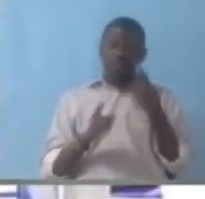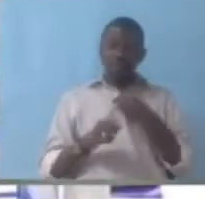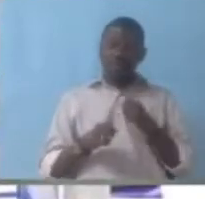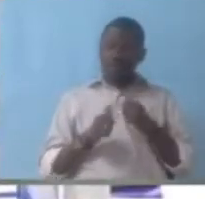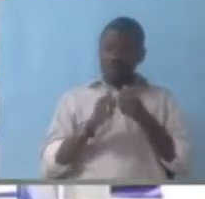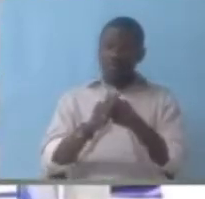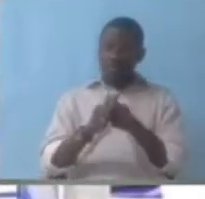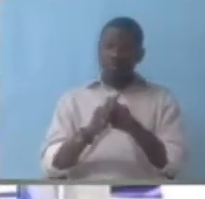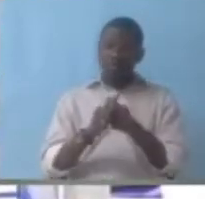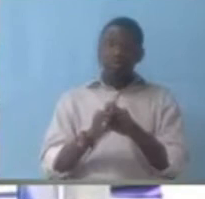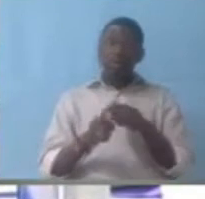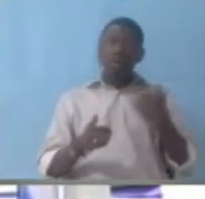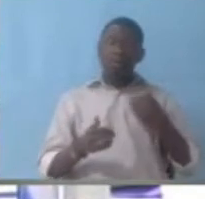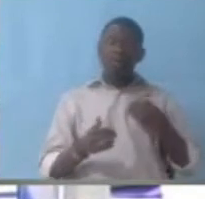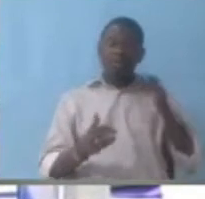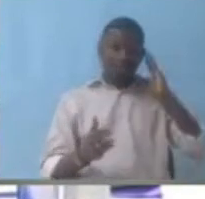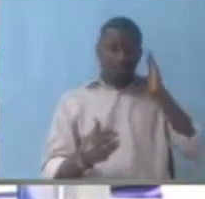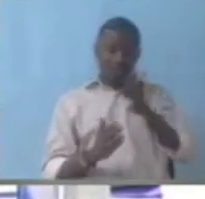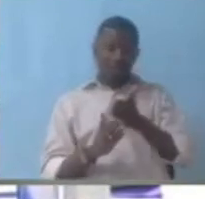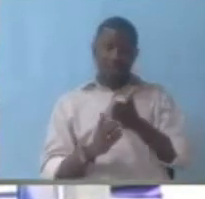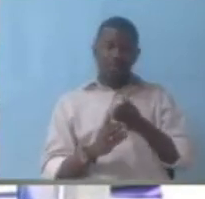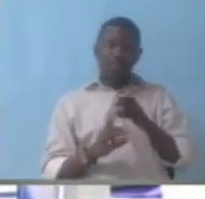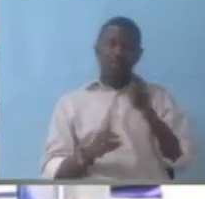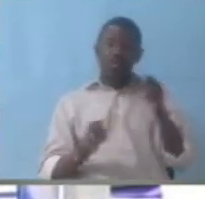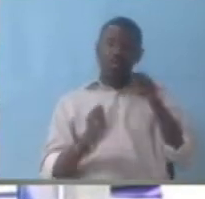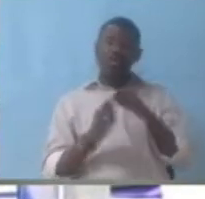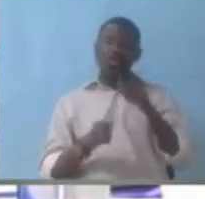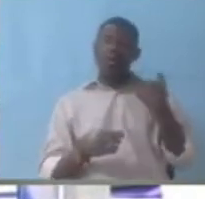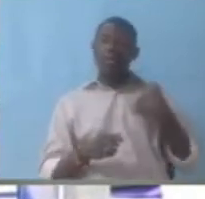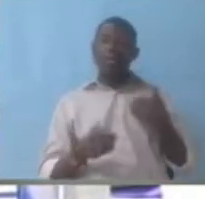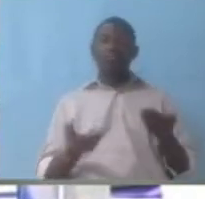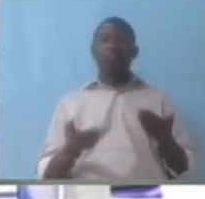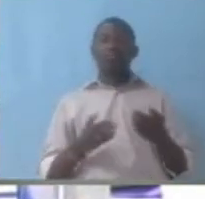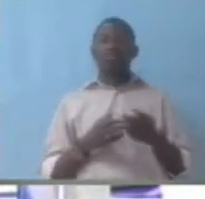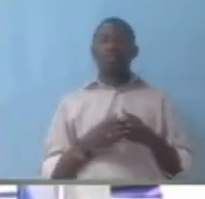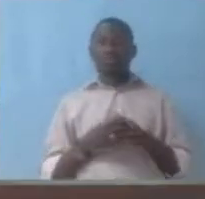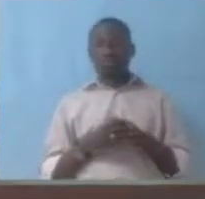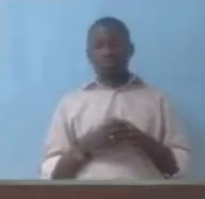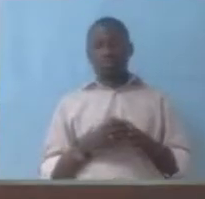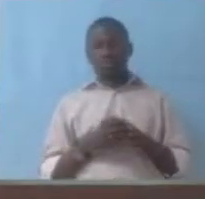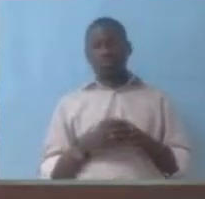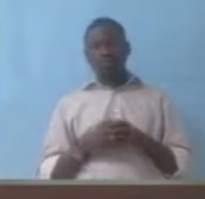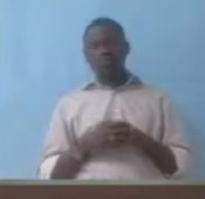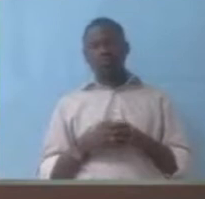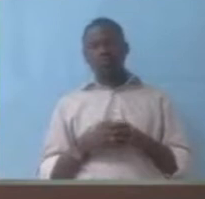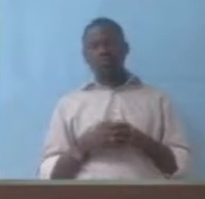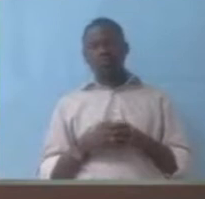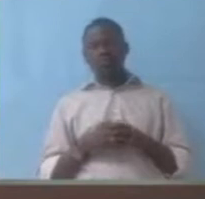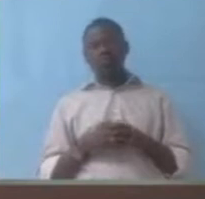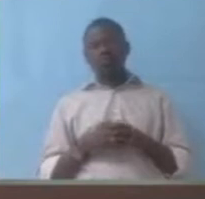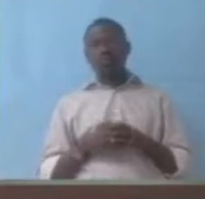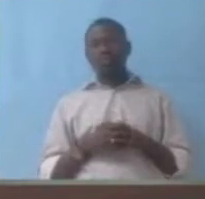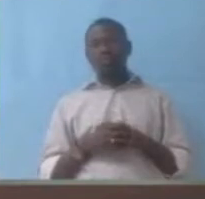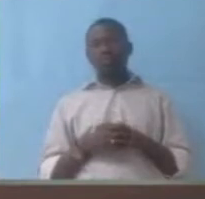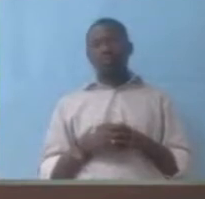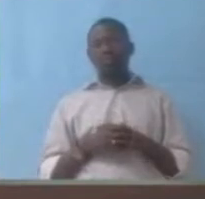were directed at people. Kafoko ye sembo ni kangosoto le meya lonko isi tamandi sartolula tamanya